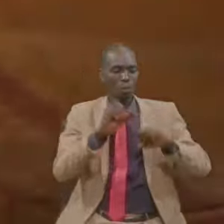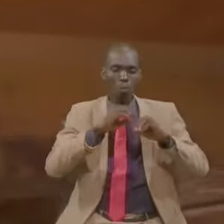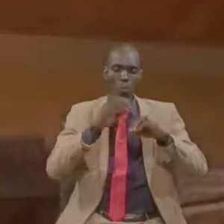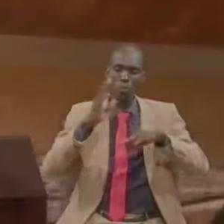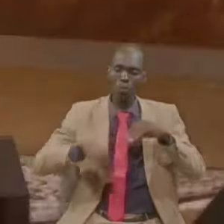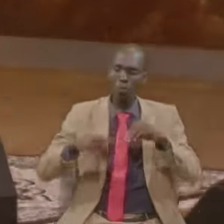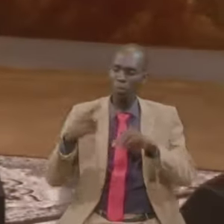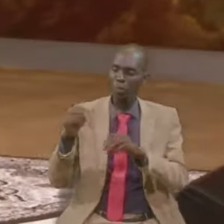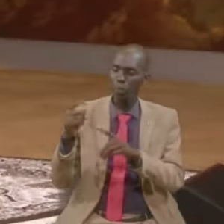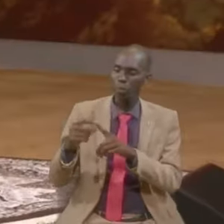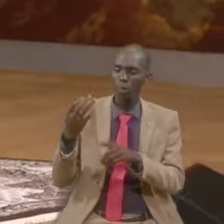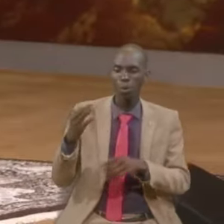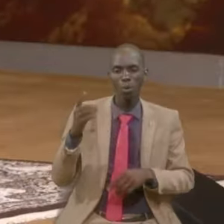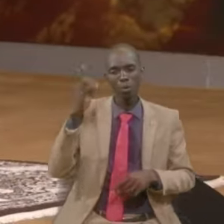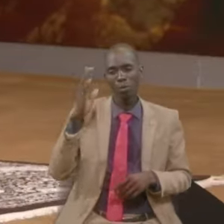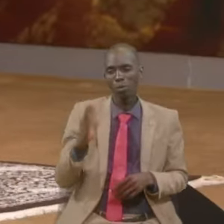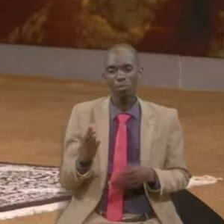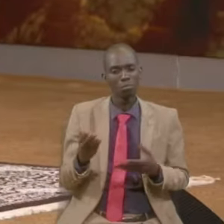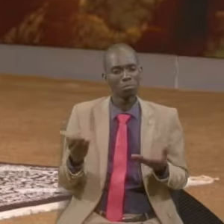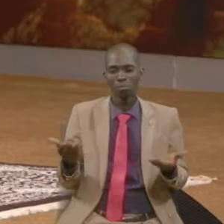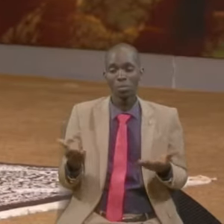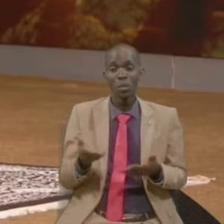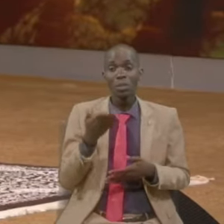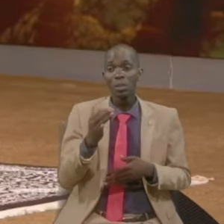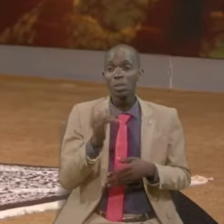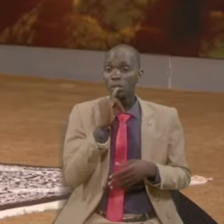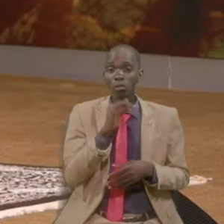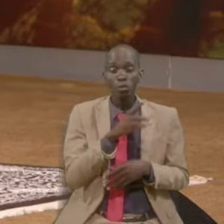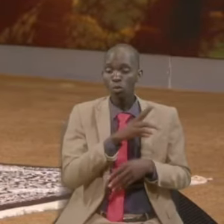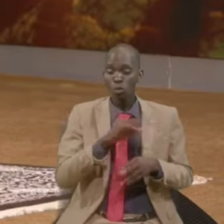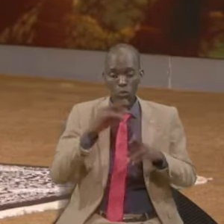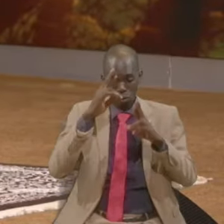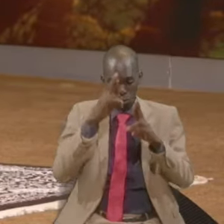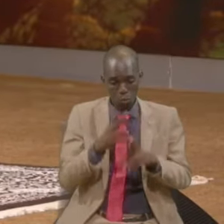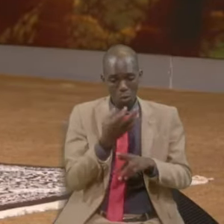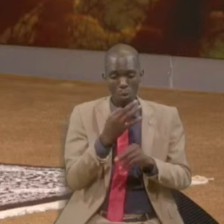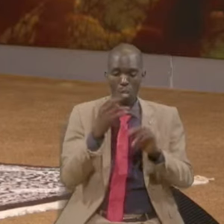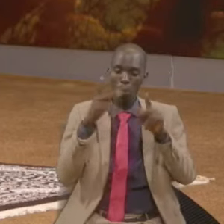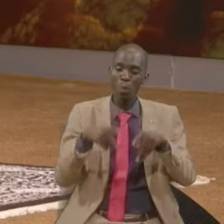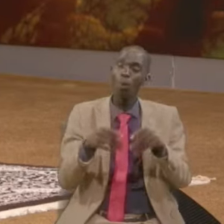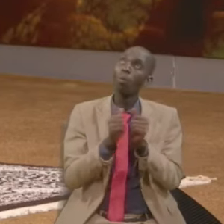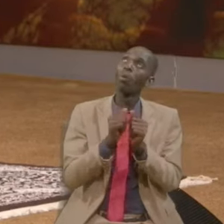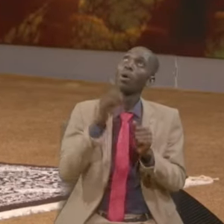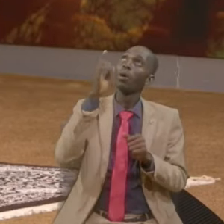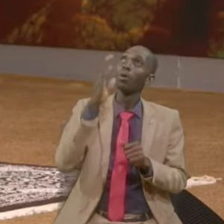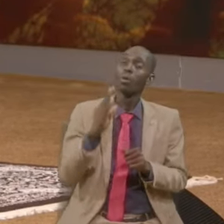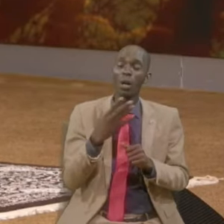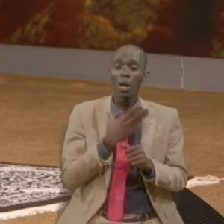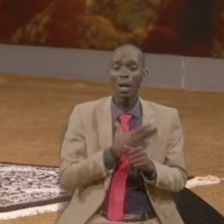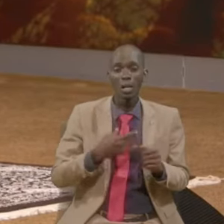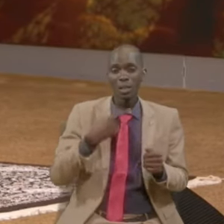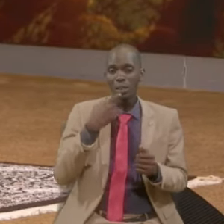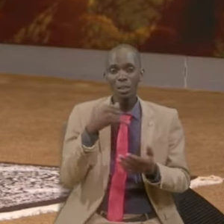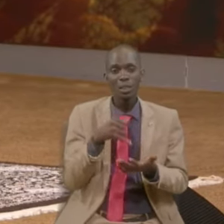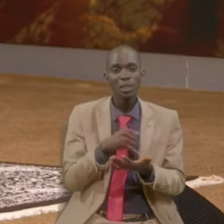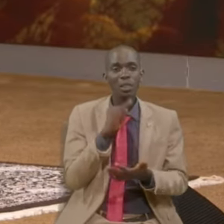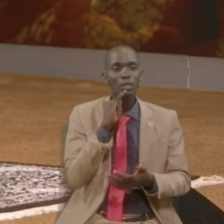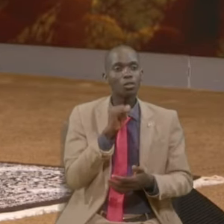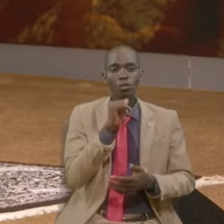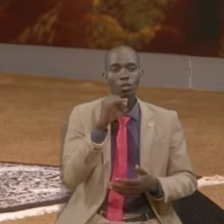God? There is no respect of persons with God, and it says it is not good to